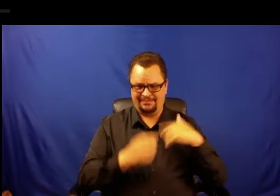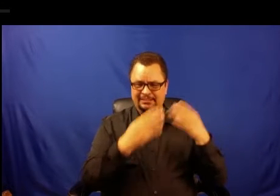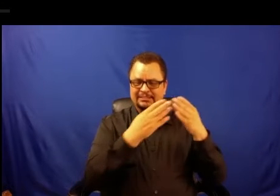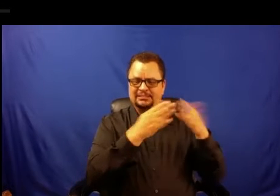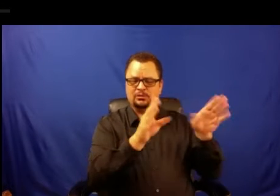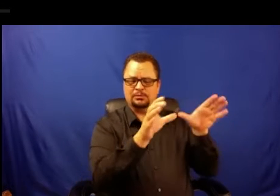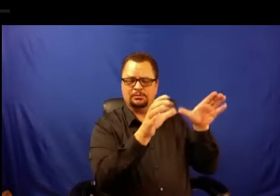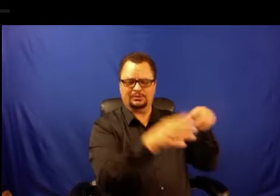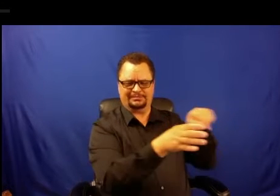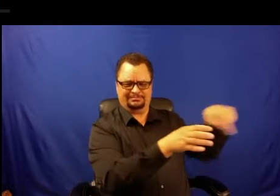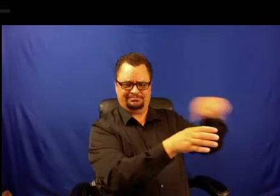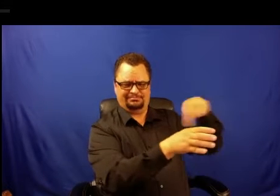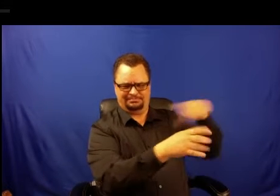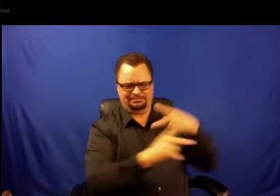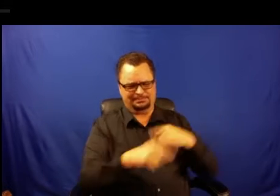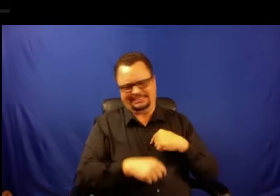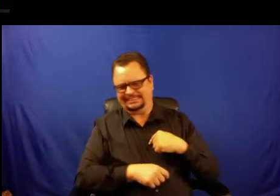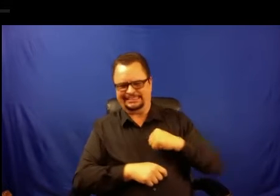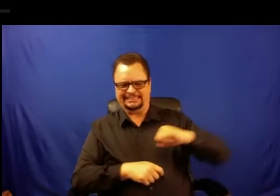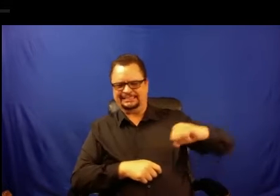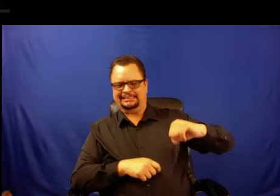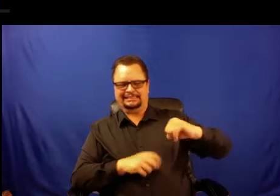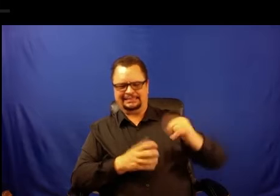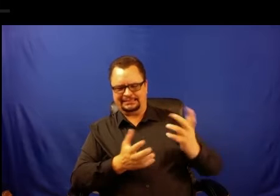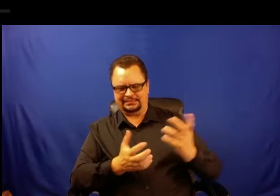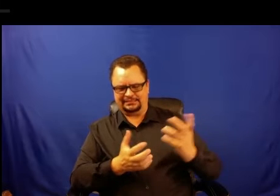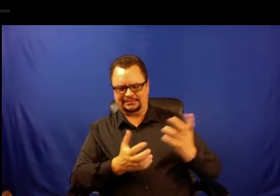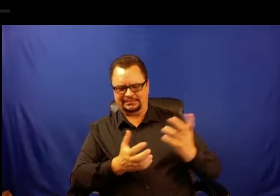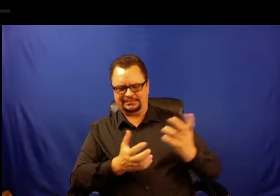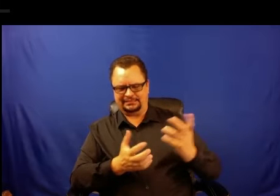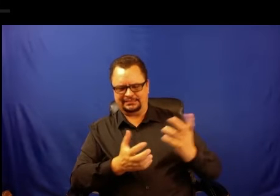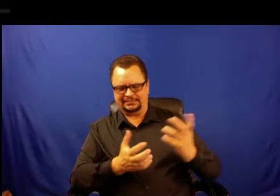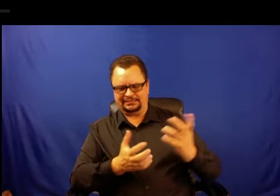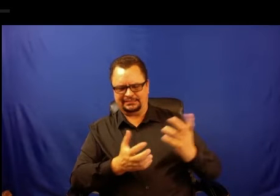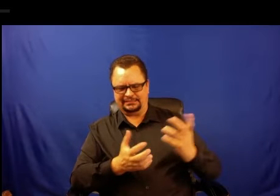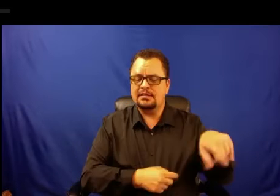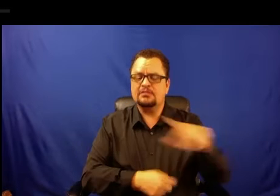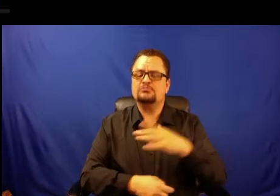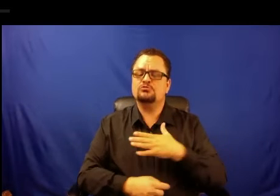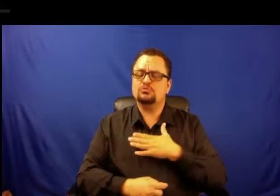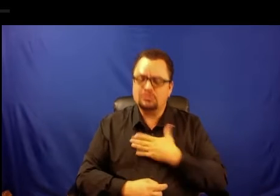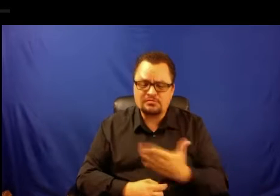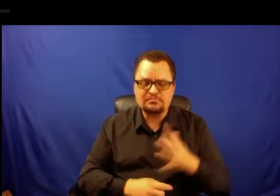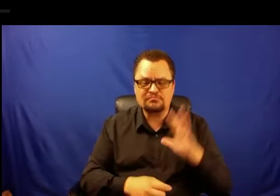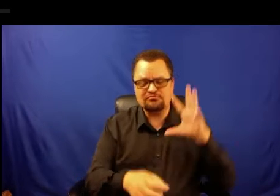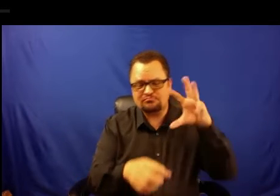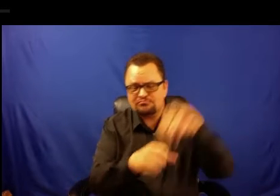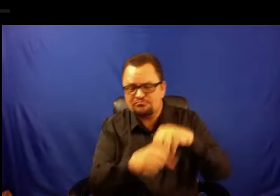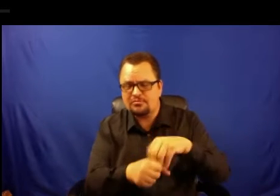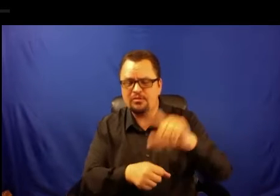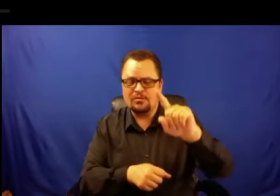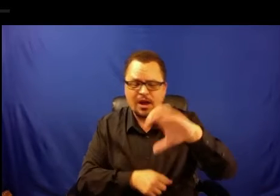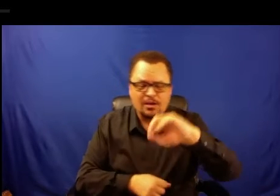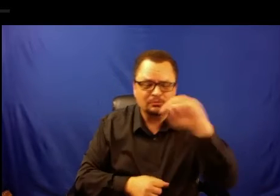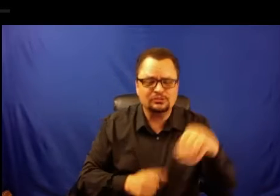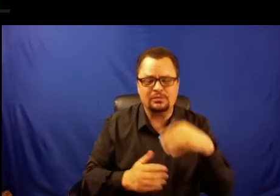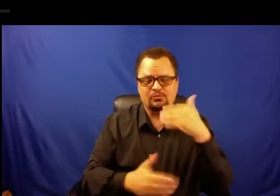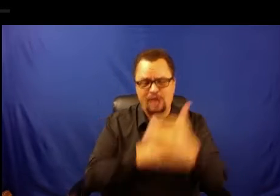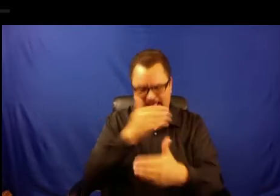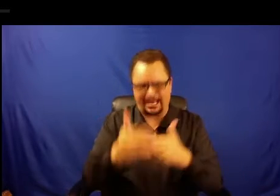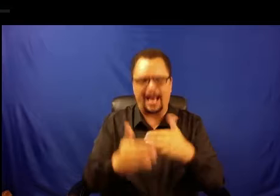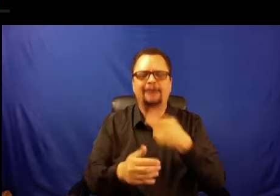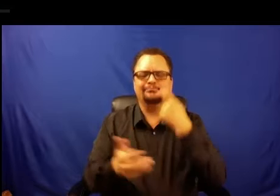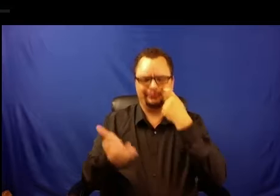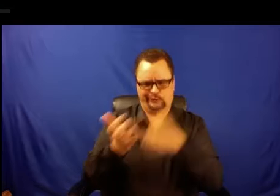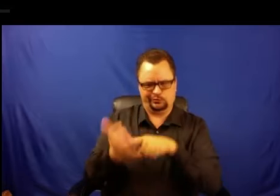who are willing and able to fully participate in that process. Many of our cases are more willing to complete